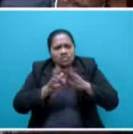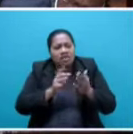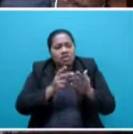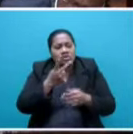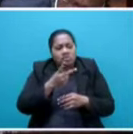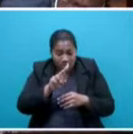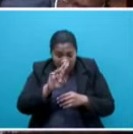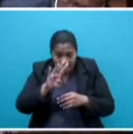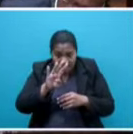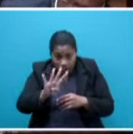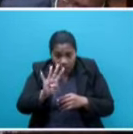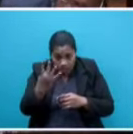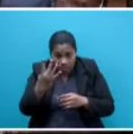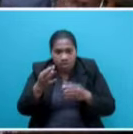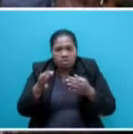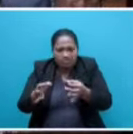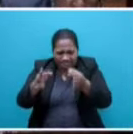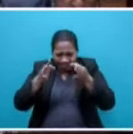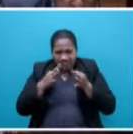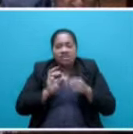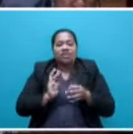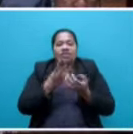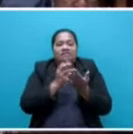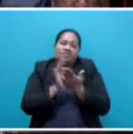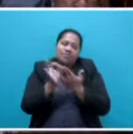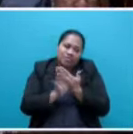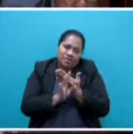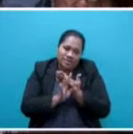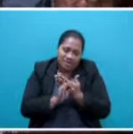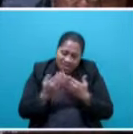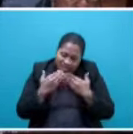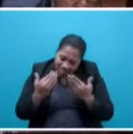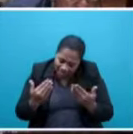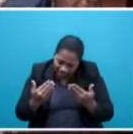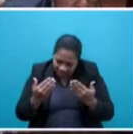week beginning the 3rd of February. If we can seek your indulgence, Mr. Speaker, sir. Thank you.